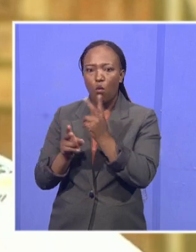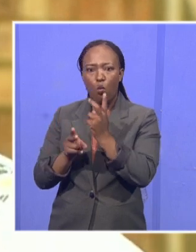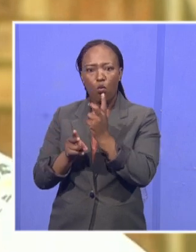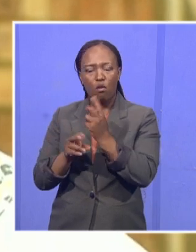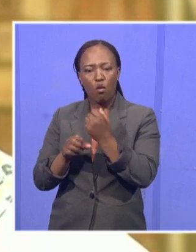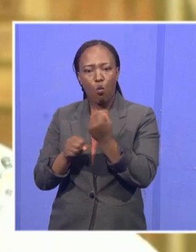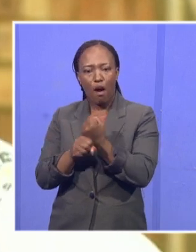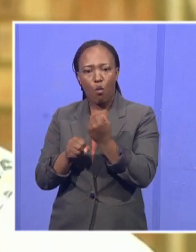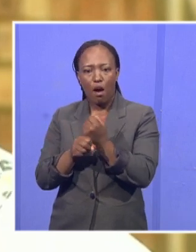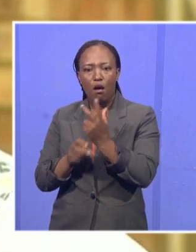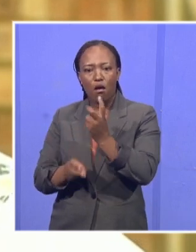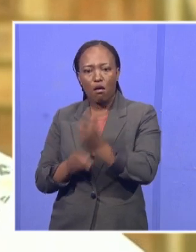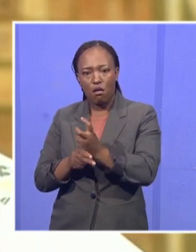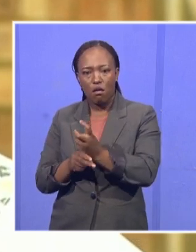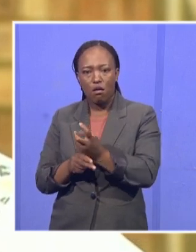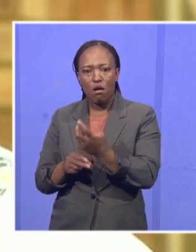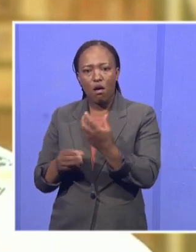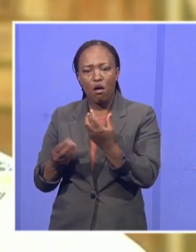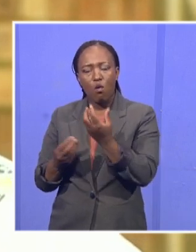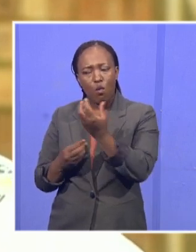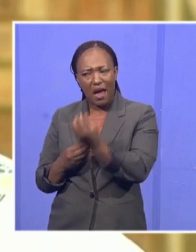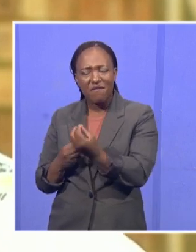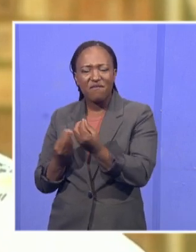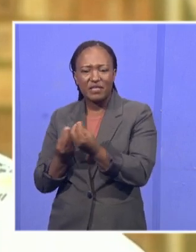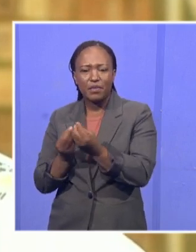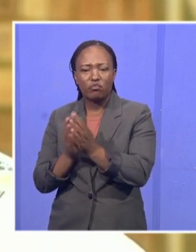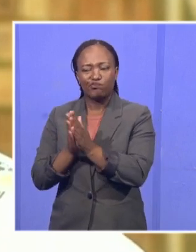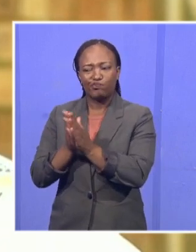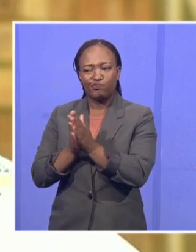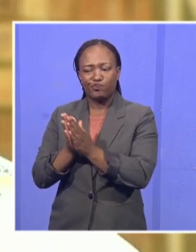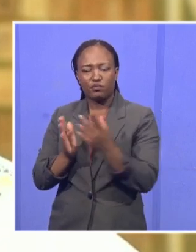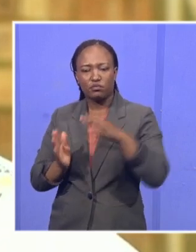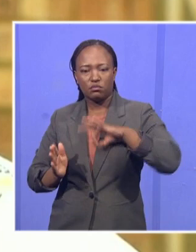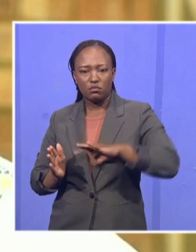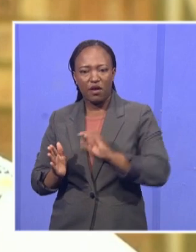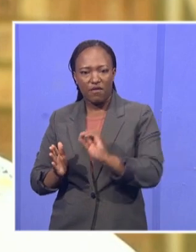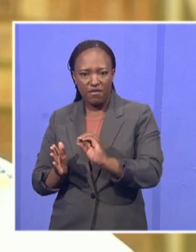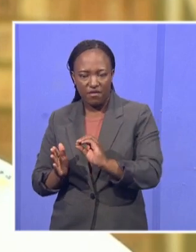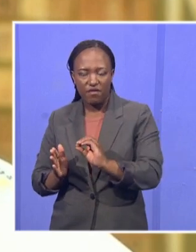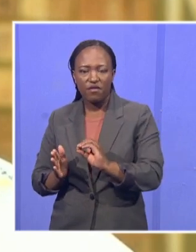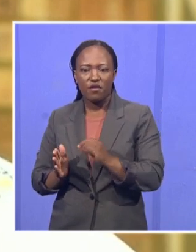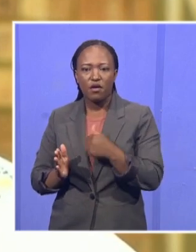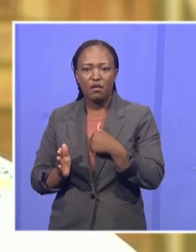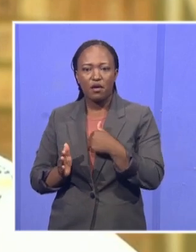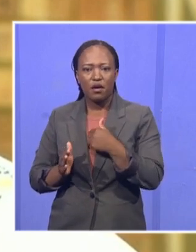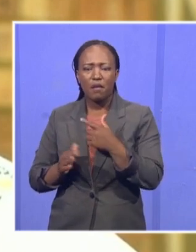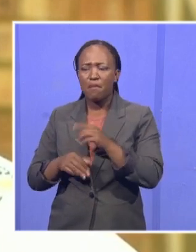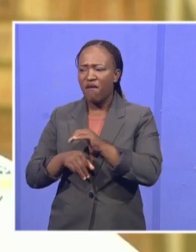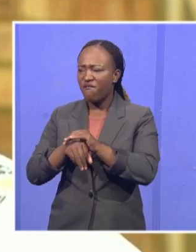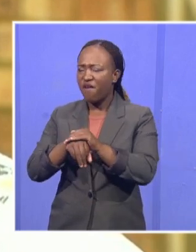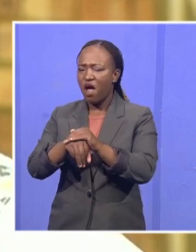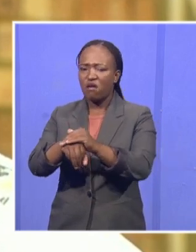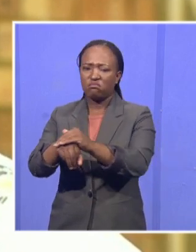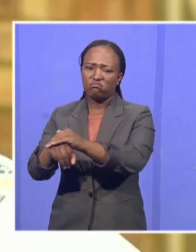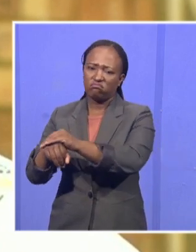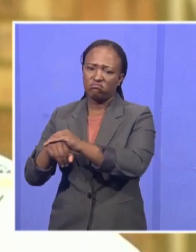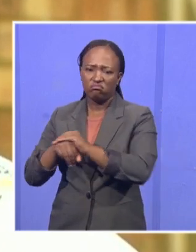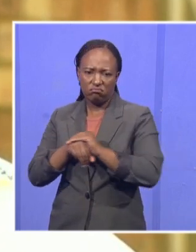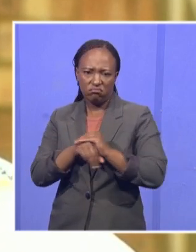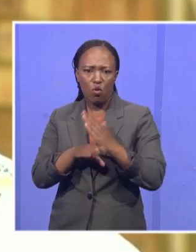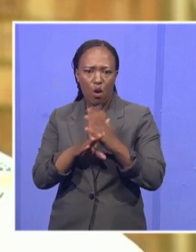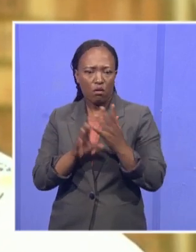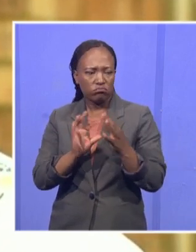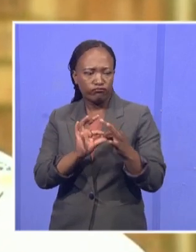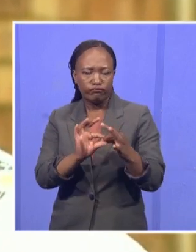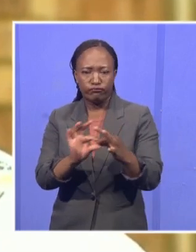incentive systems that we put in place. Generally, I'm a friend of all the people who are working in this